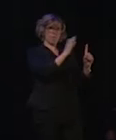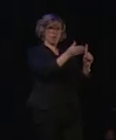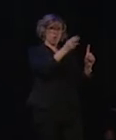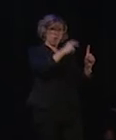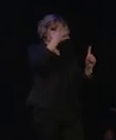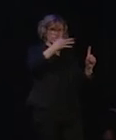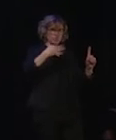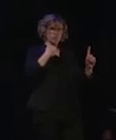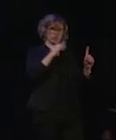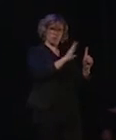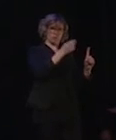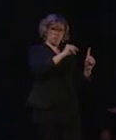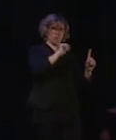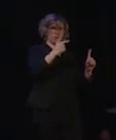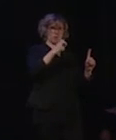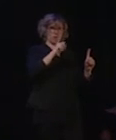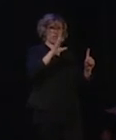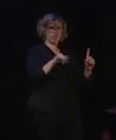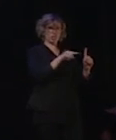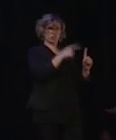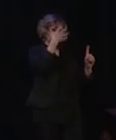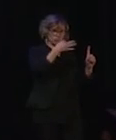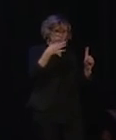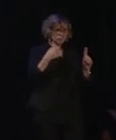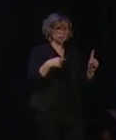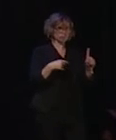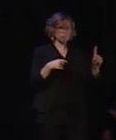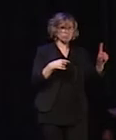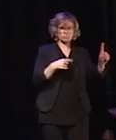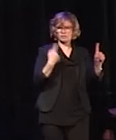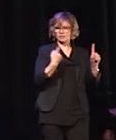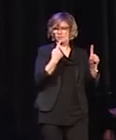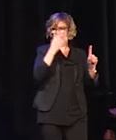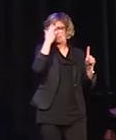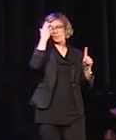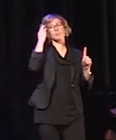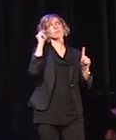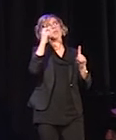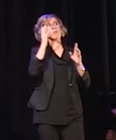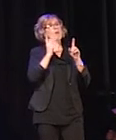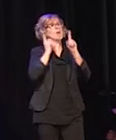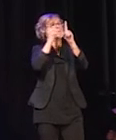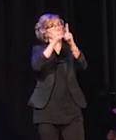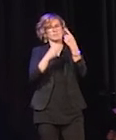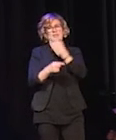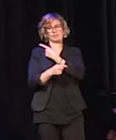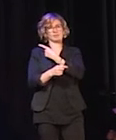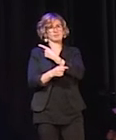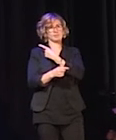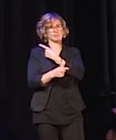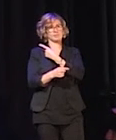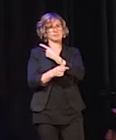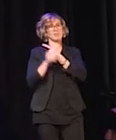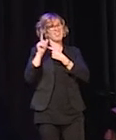either by just looking, by engaging with it in some other way. And then I get to this. And this is how I've been